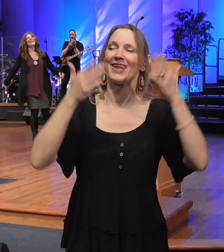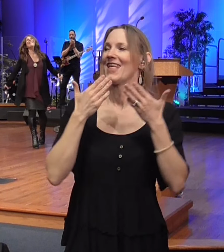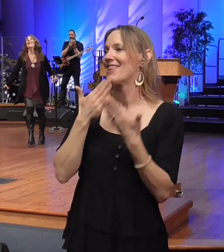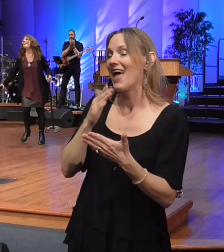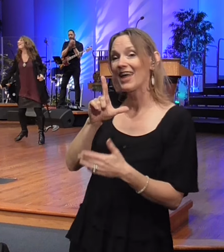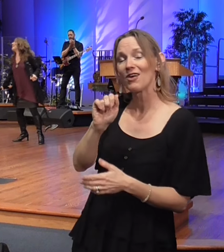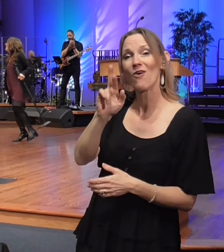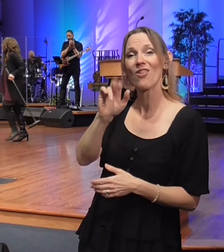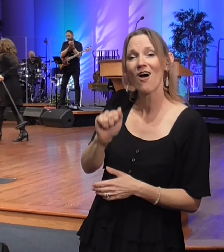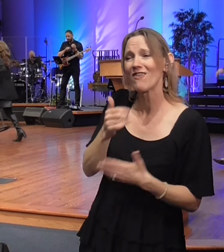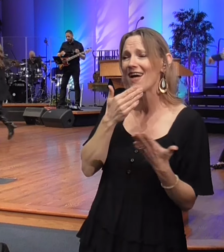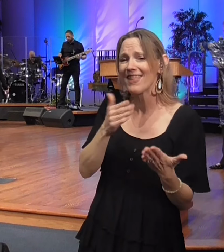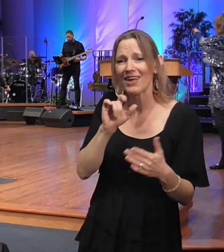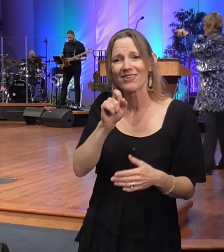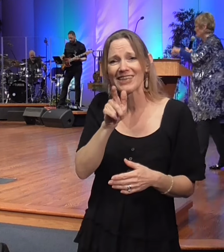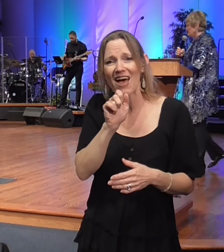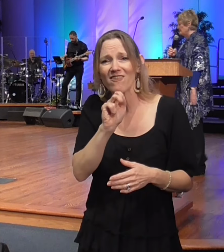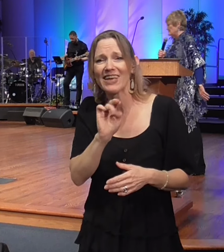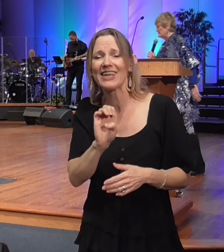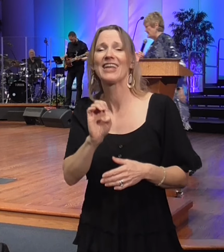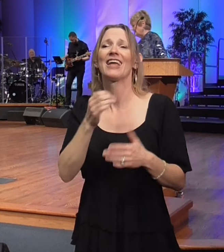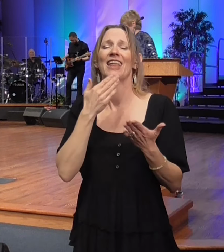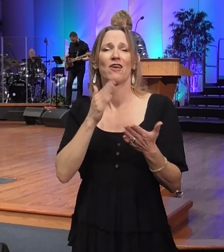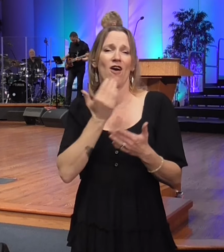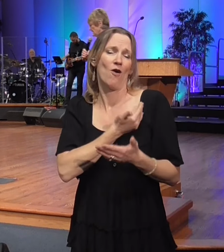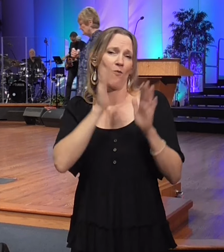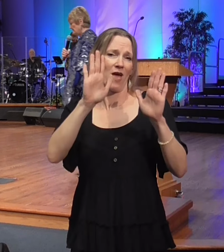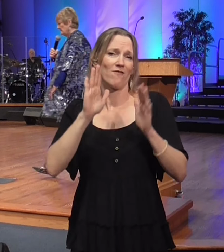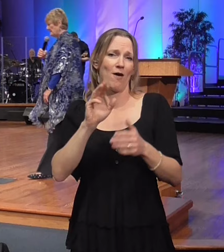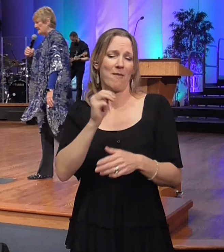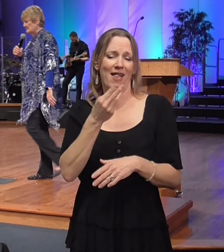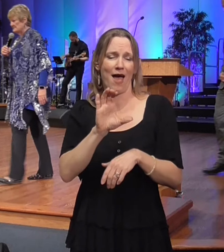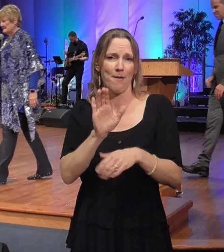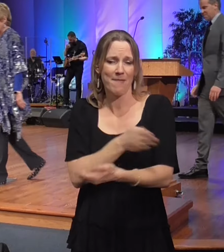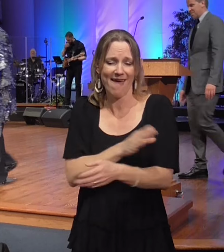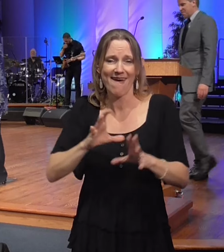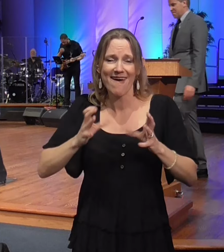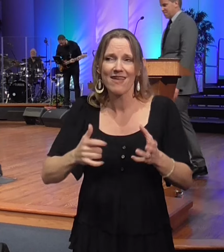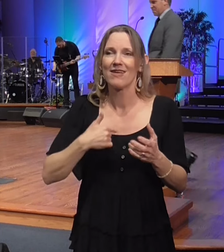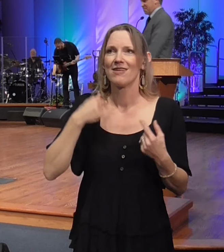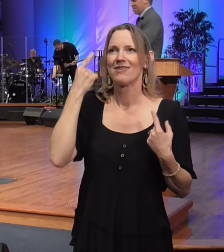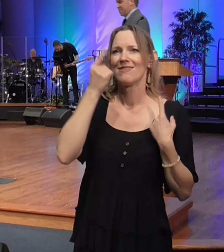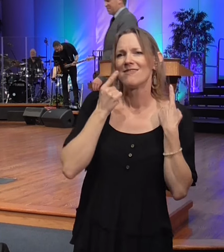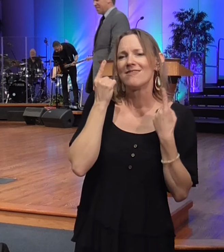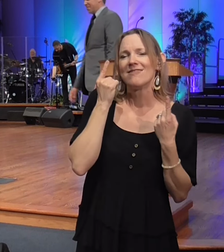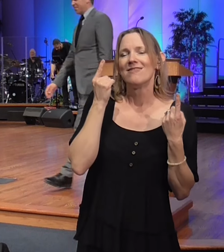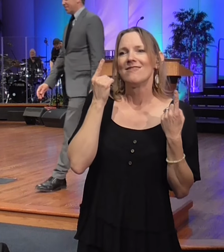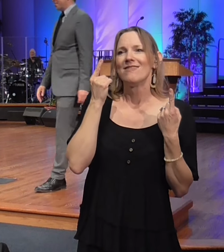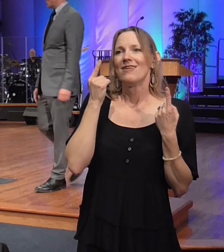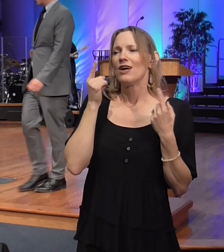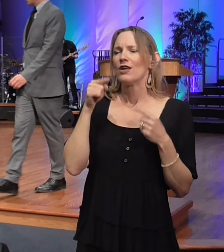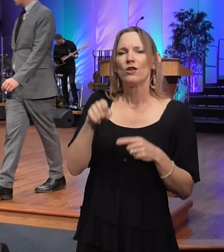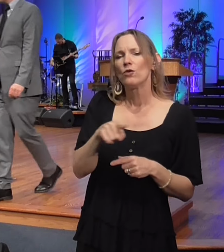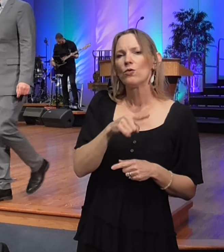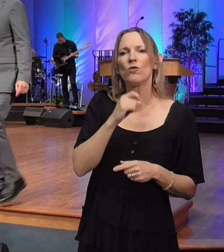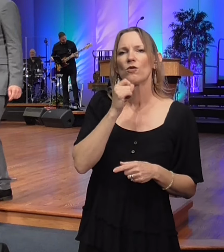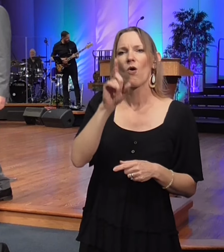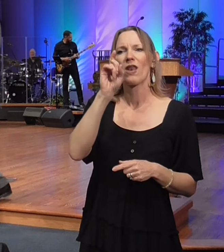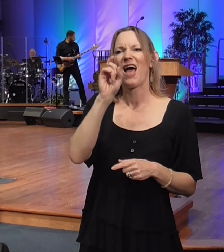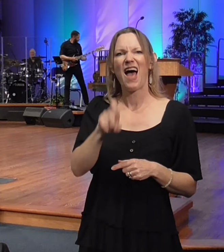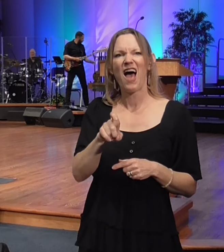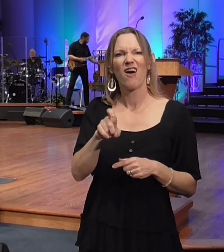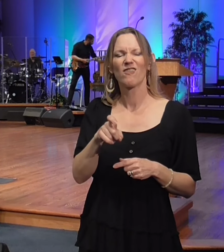Thank you, Laura. Thank you, Stephanie, and our wonderful Mile High Band. And I was thinking, you don't have to